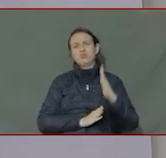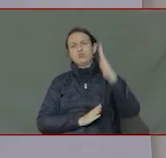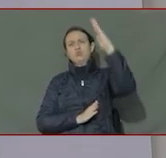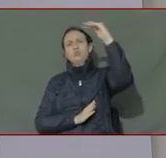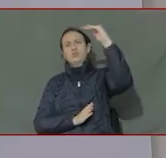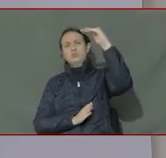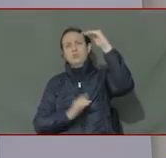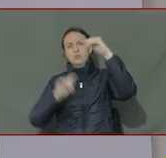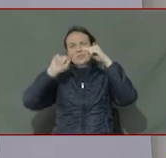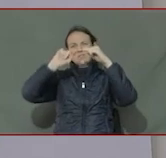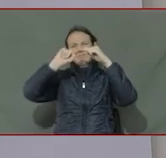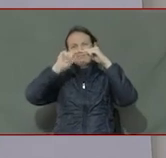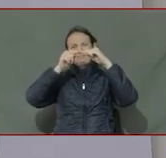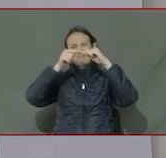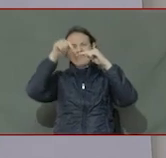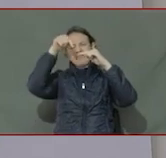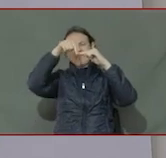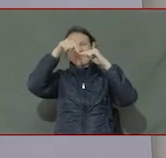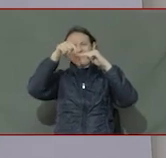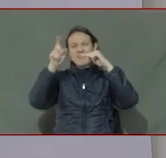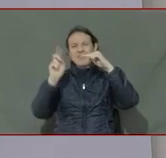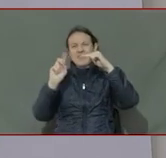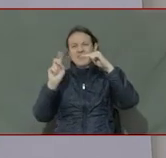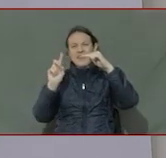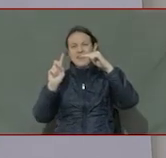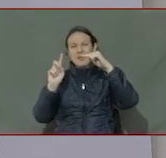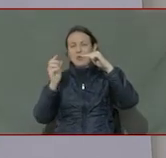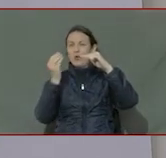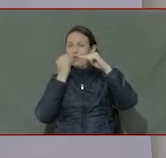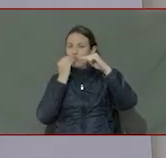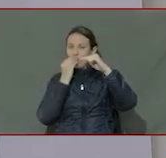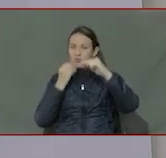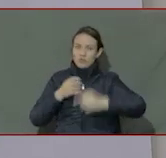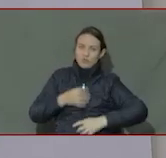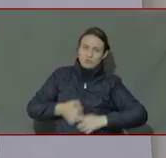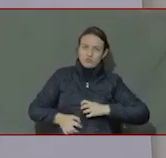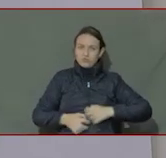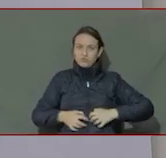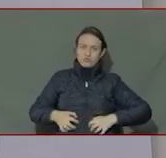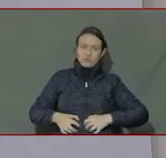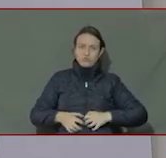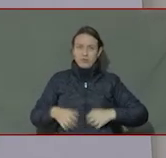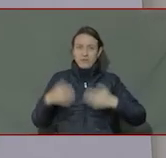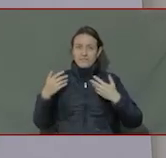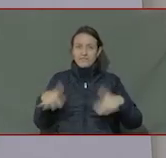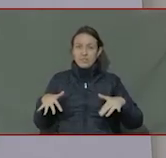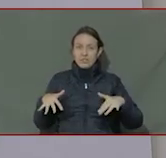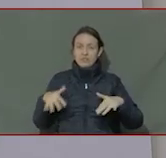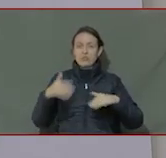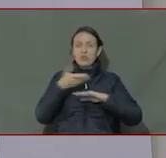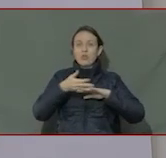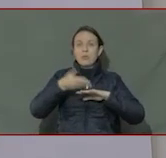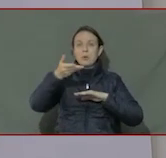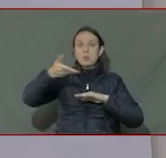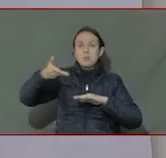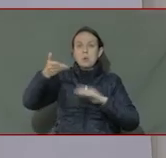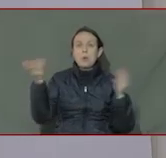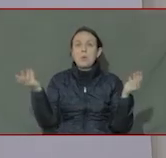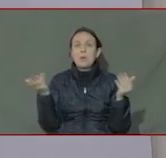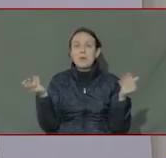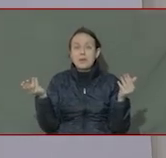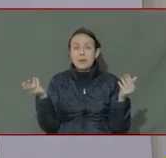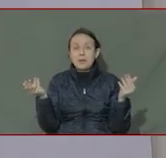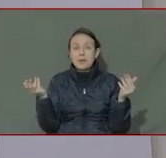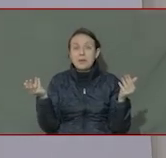there. At that time after the meal and the food was digested and absorbed, where's the blood glucose levels now? You tell me the value.